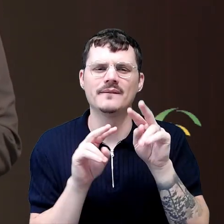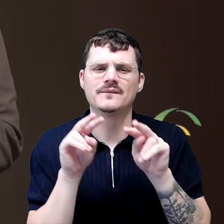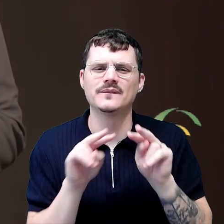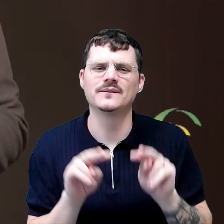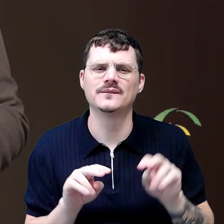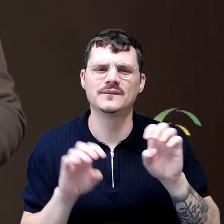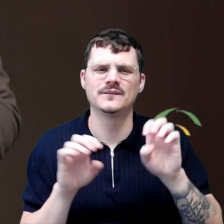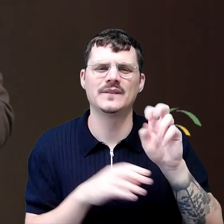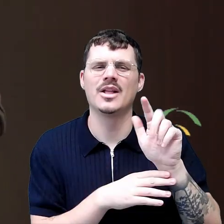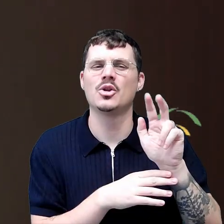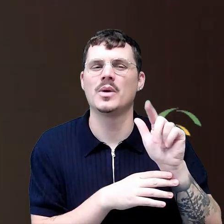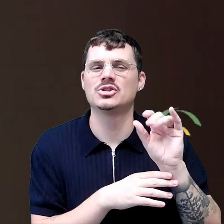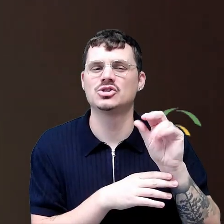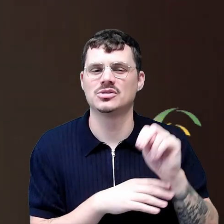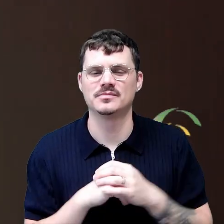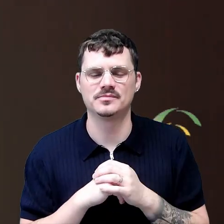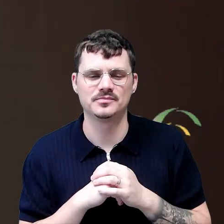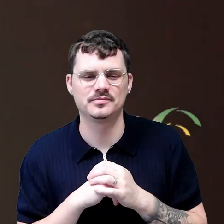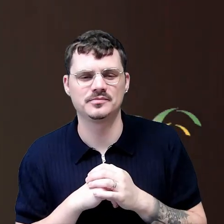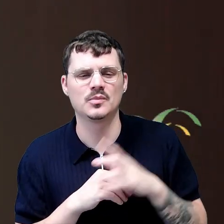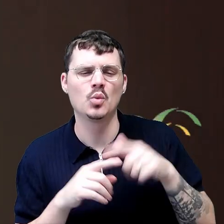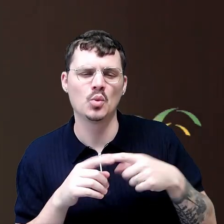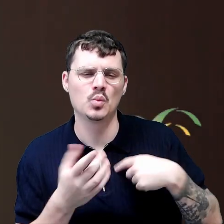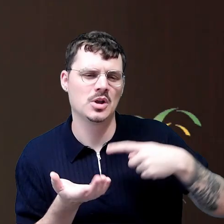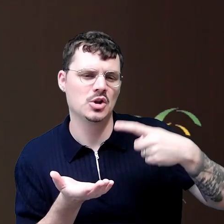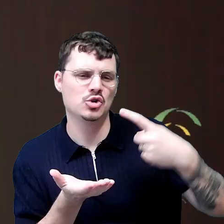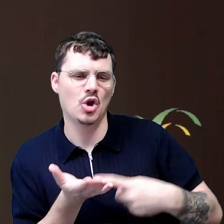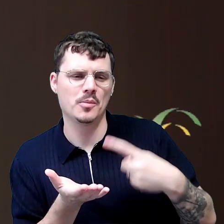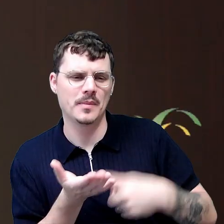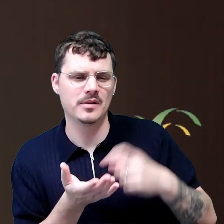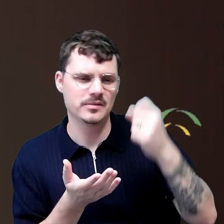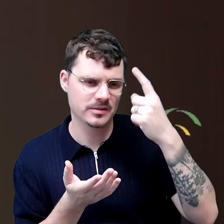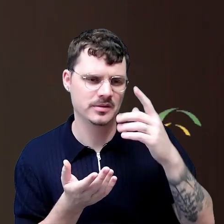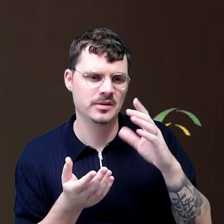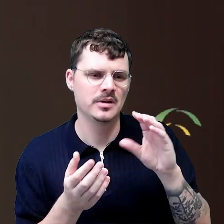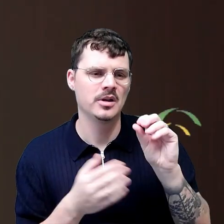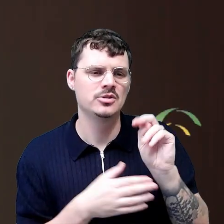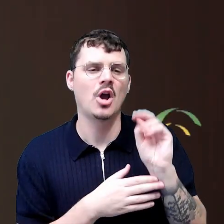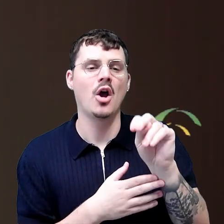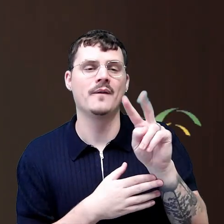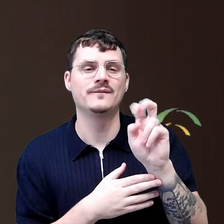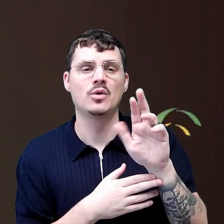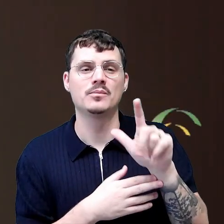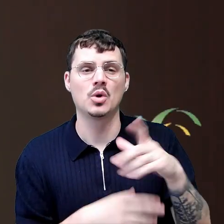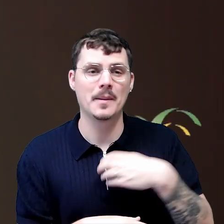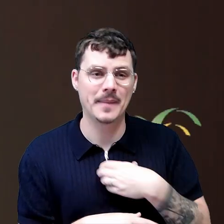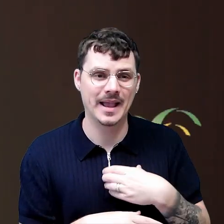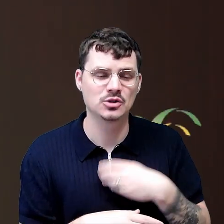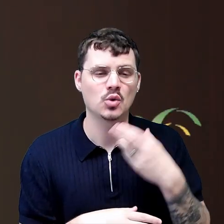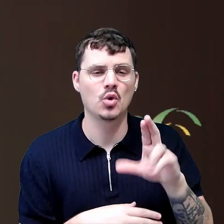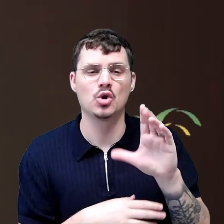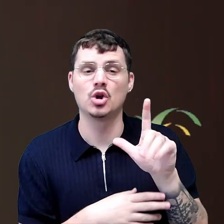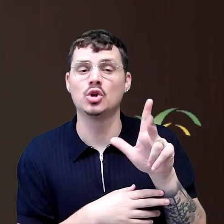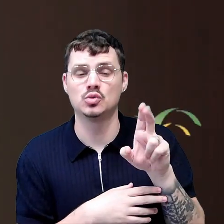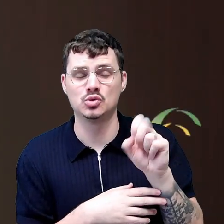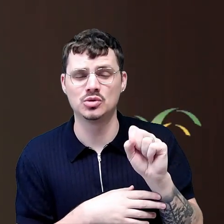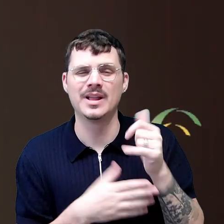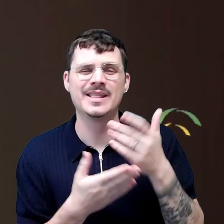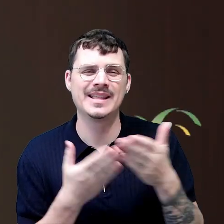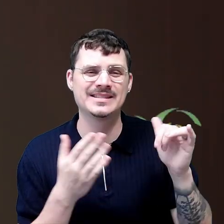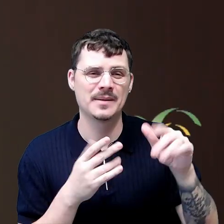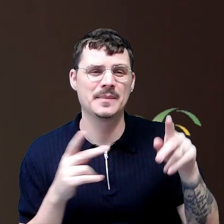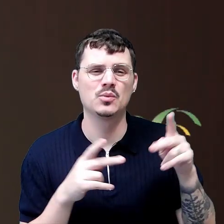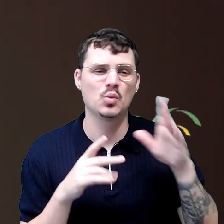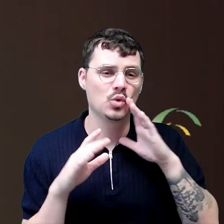evaluation. And when we talk about nonverbal complaints and clues, that is, things